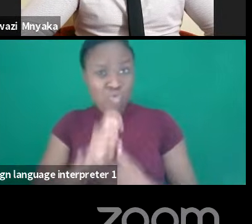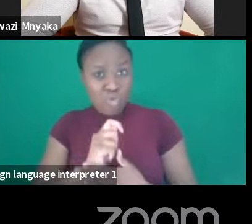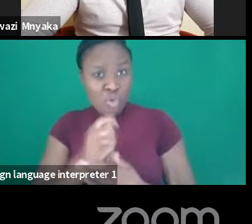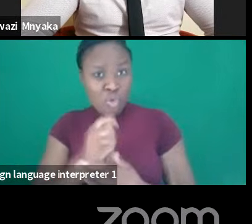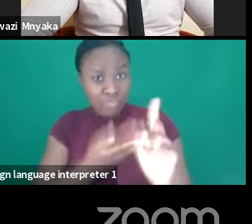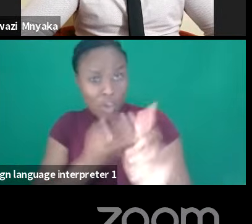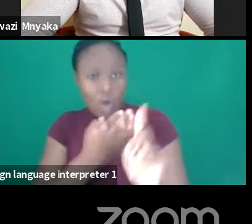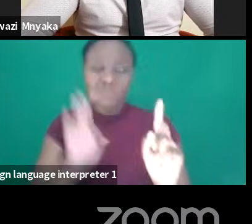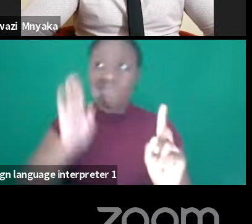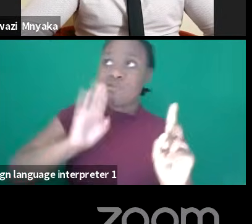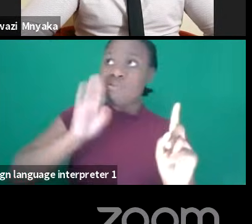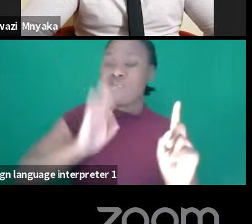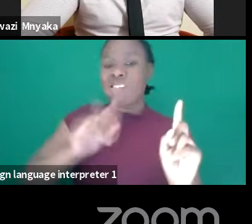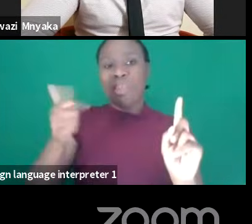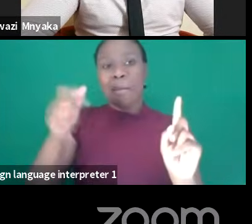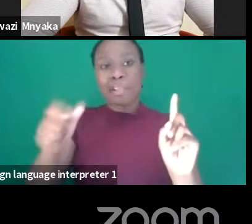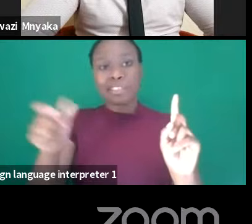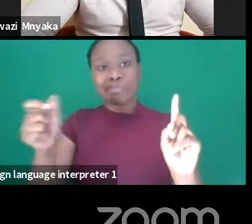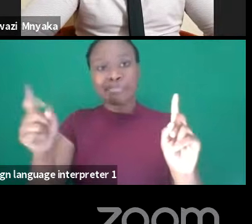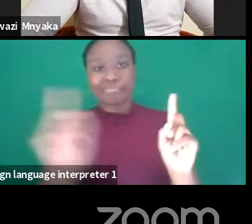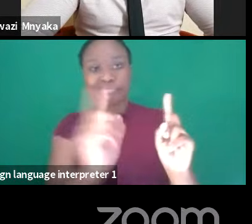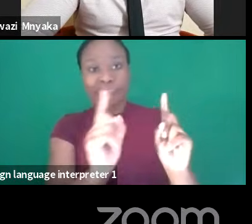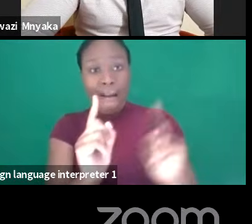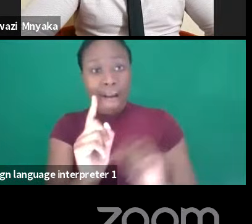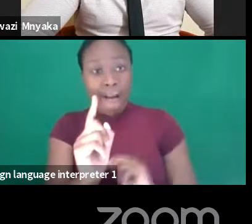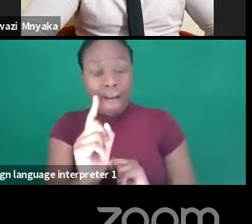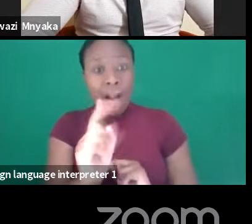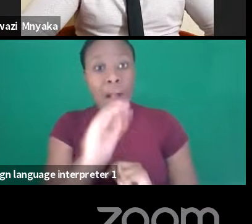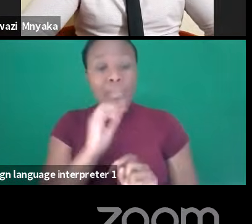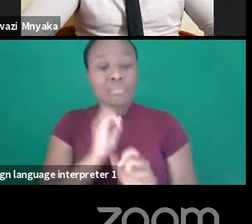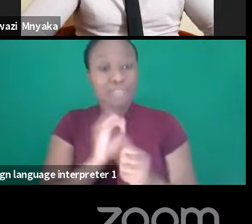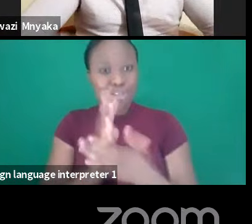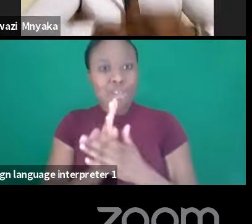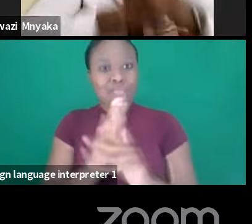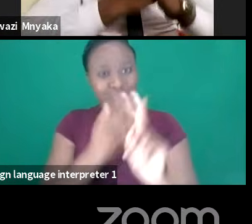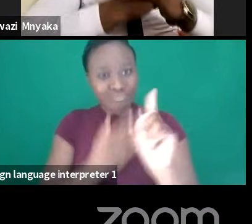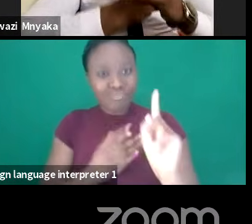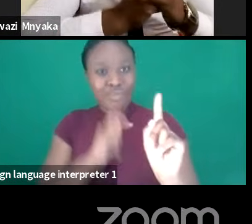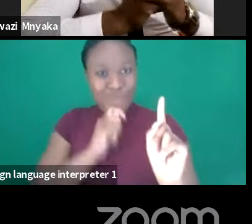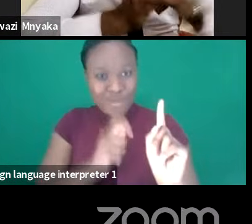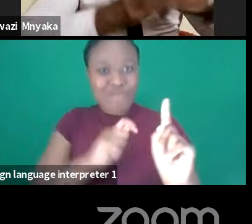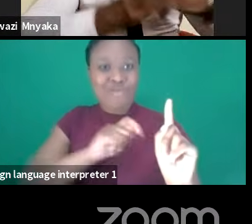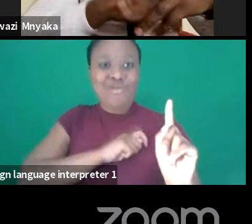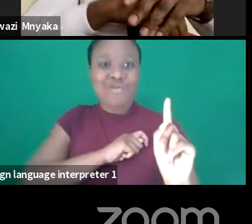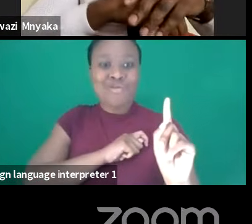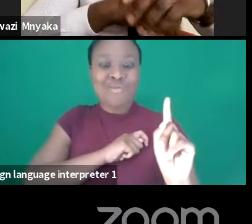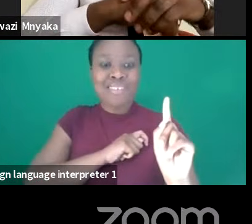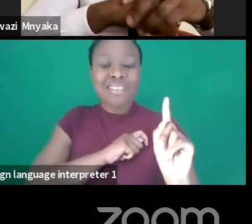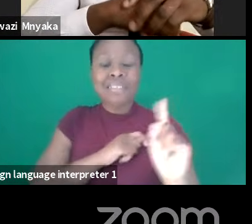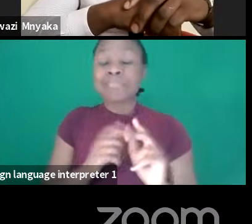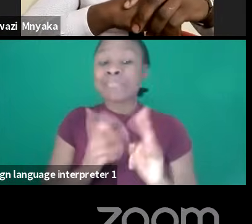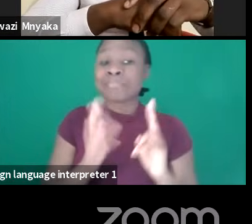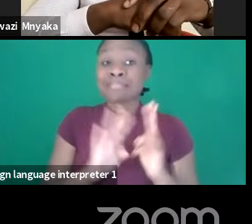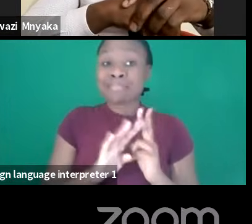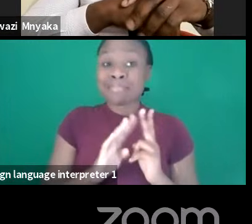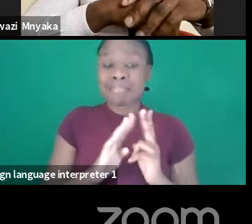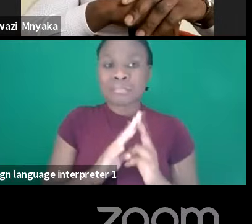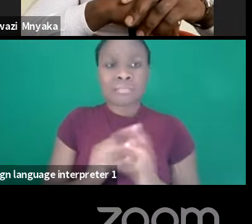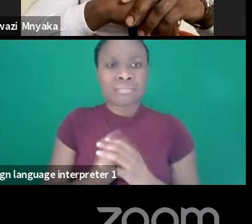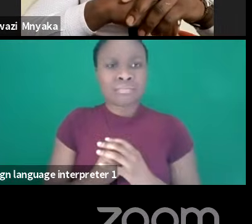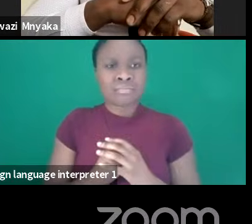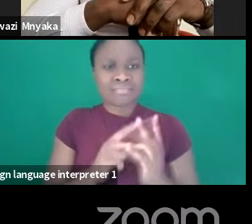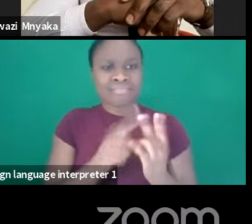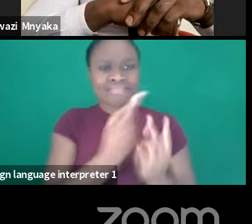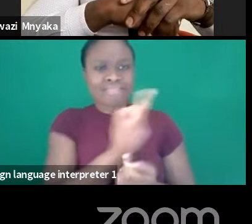a taxpayer. The following question is, I have returns that are very